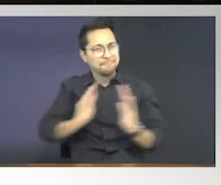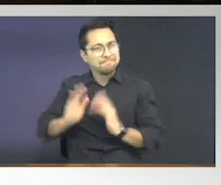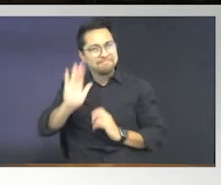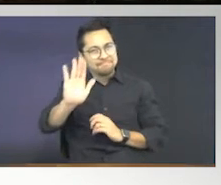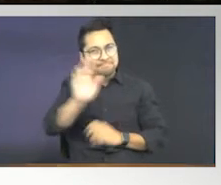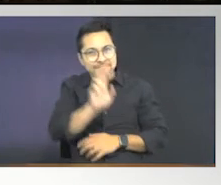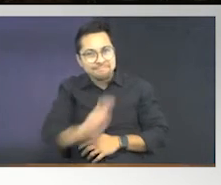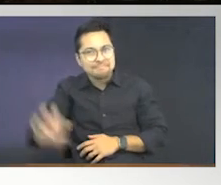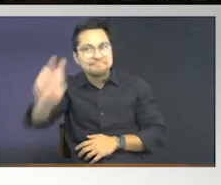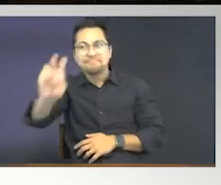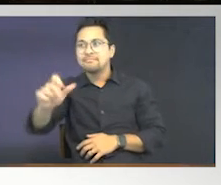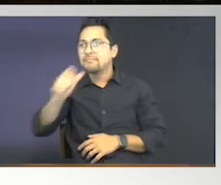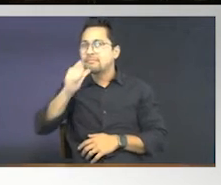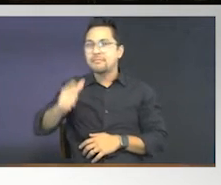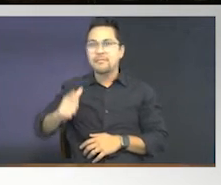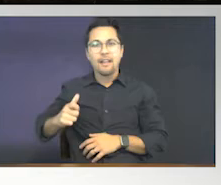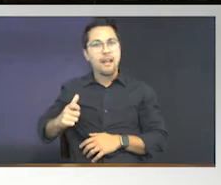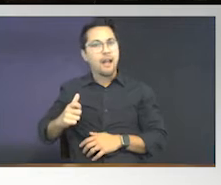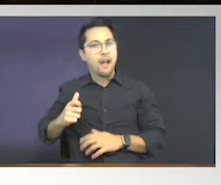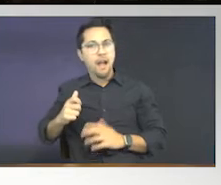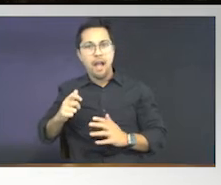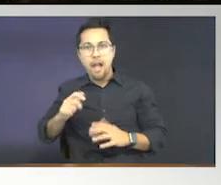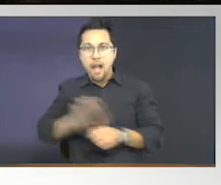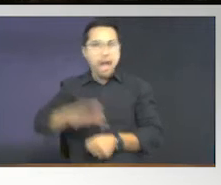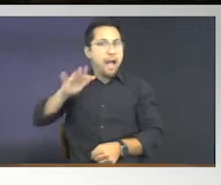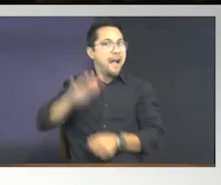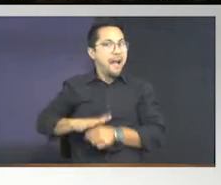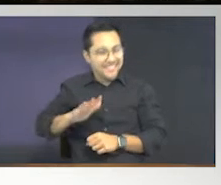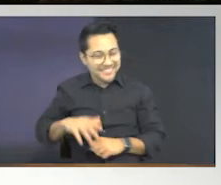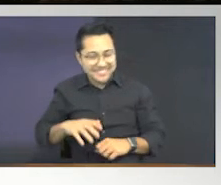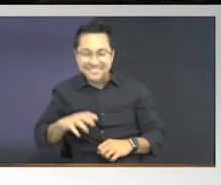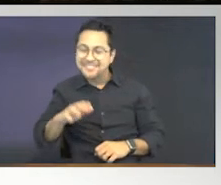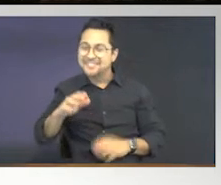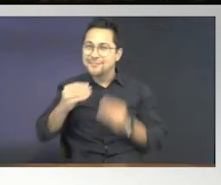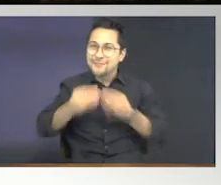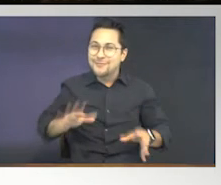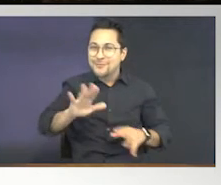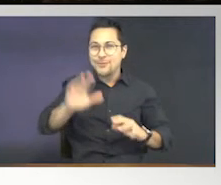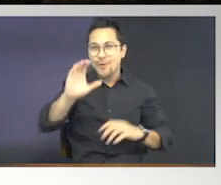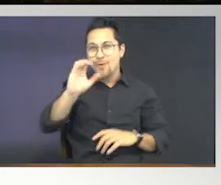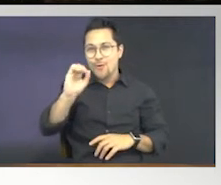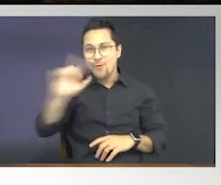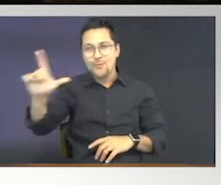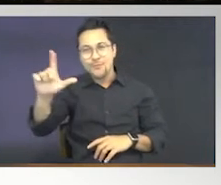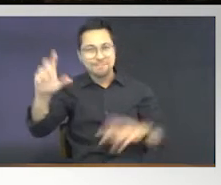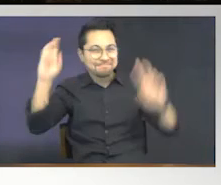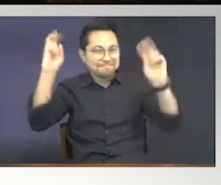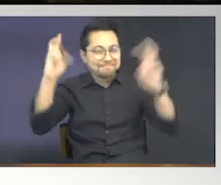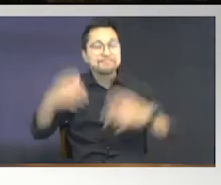Journey and Not Losing Your Cool. We have a little theme with today's presentation.